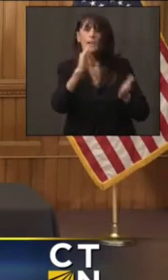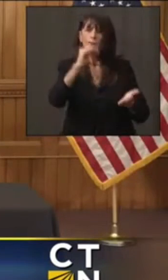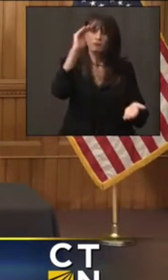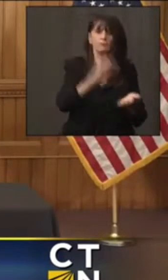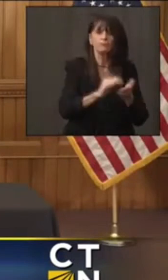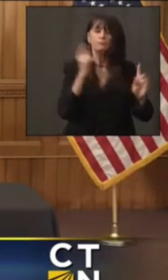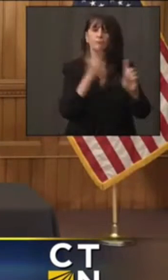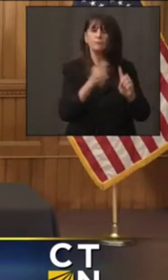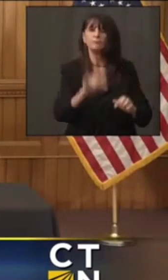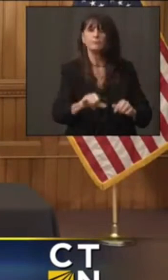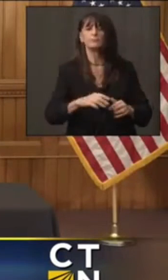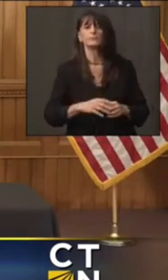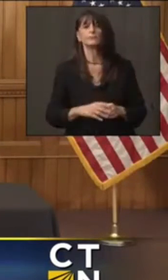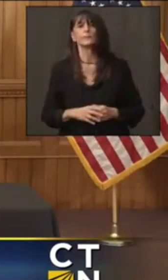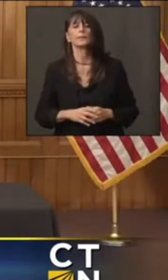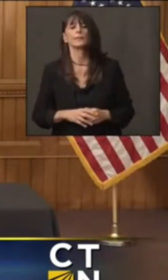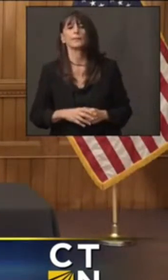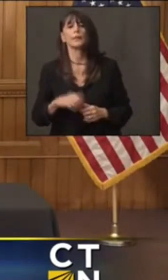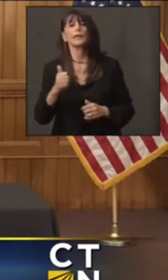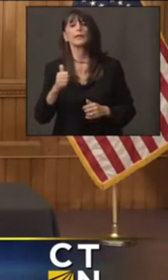WTIC 1080 News.